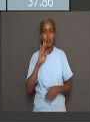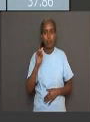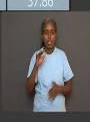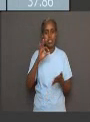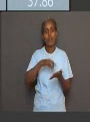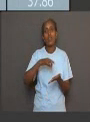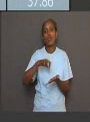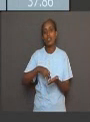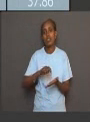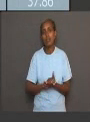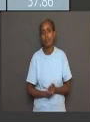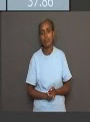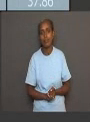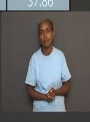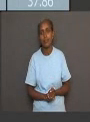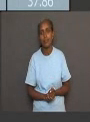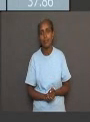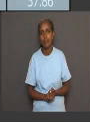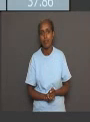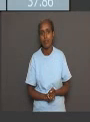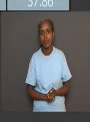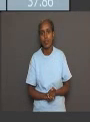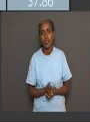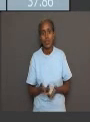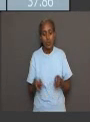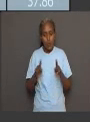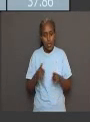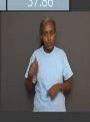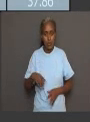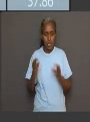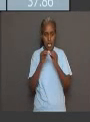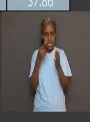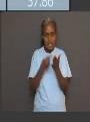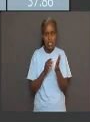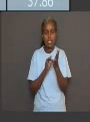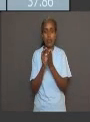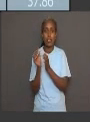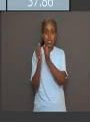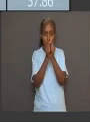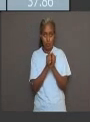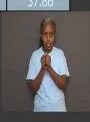the frequency. When we add these numbers together,